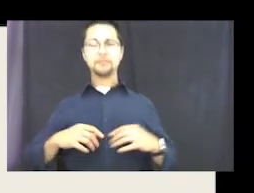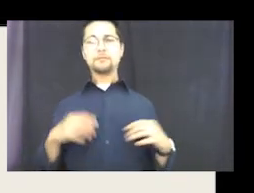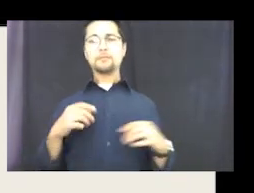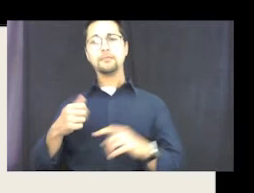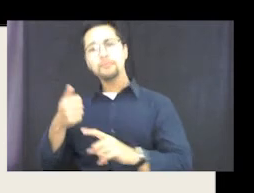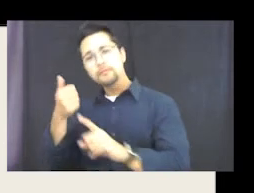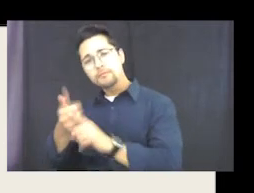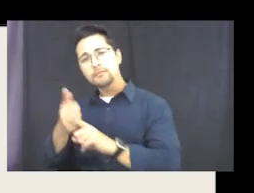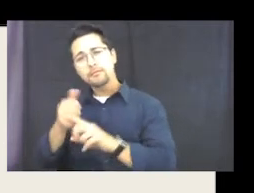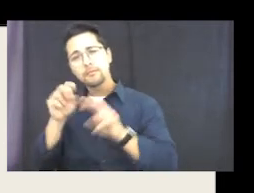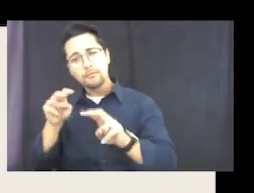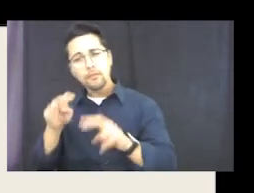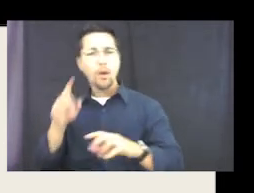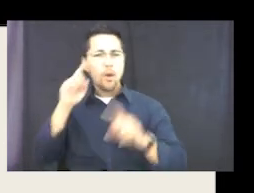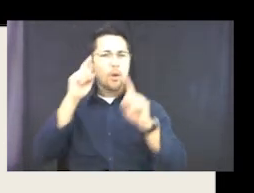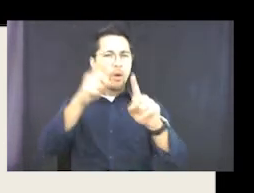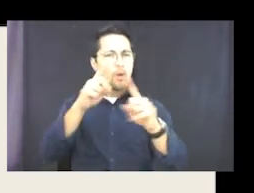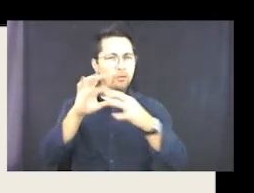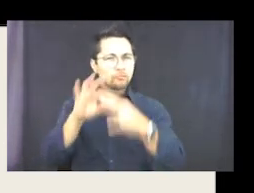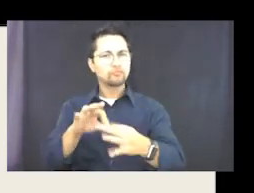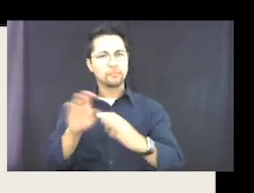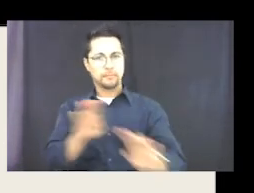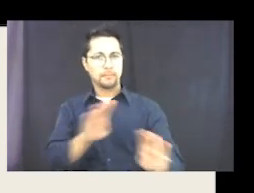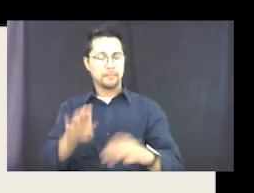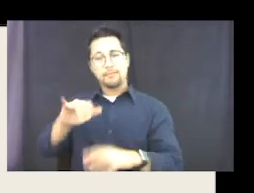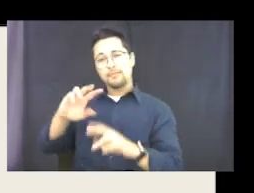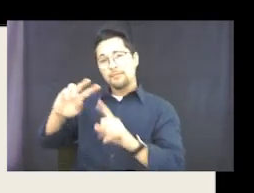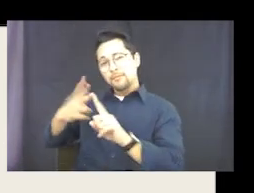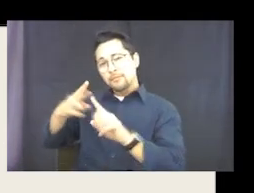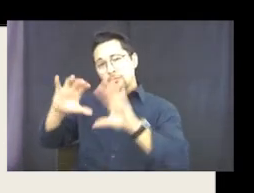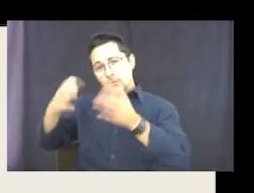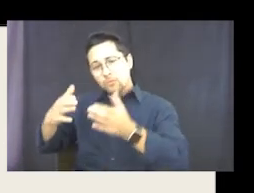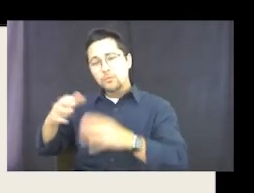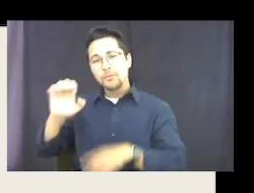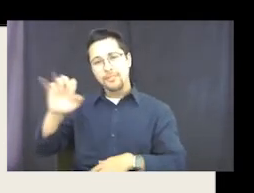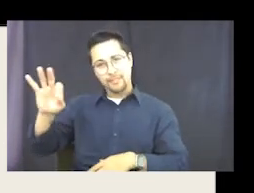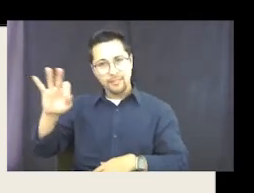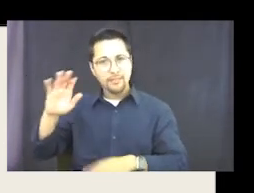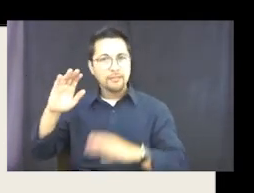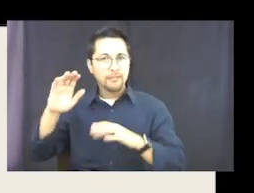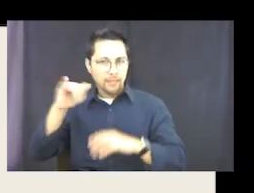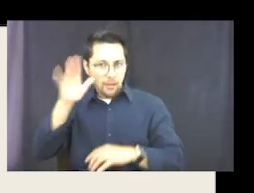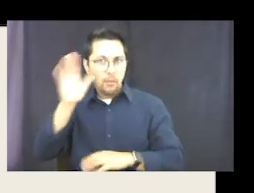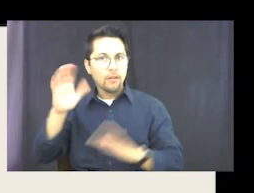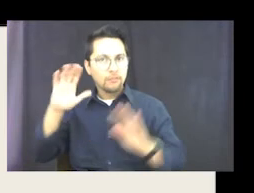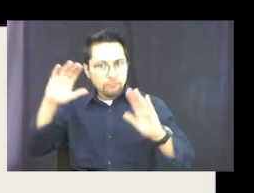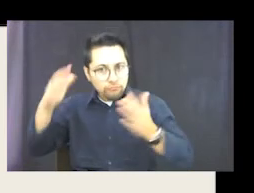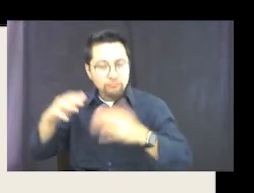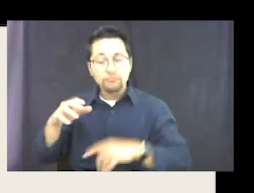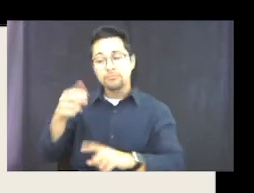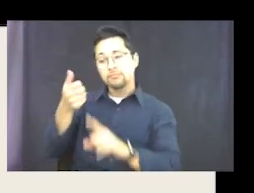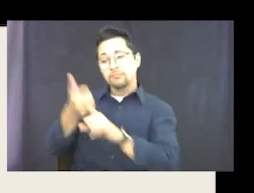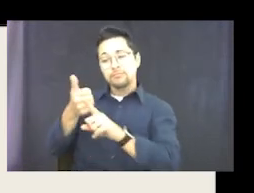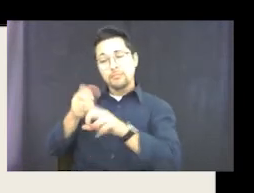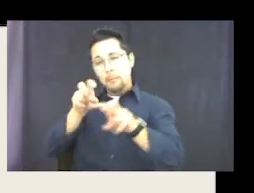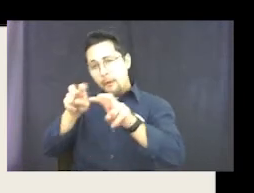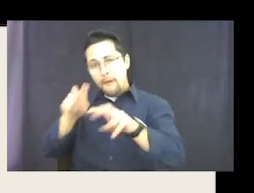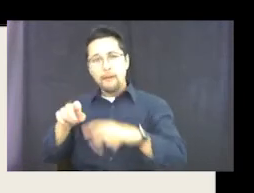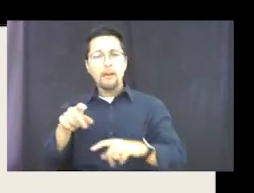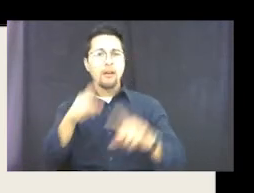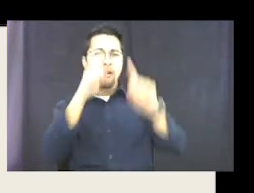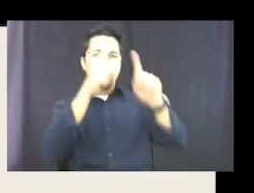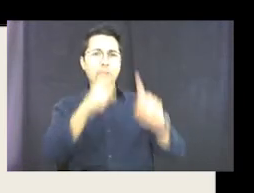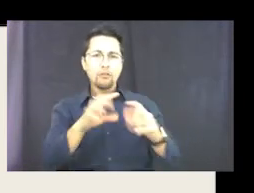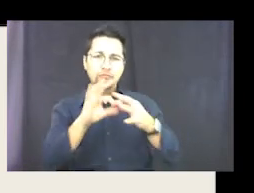Self-monitoring and goal-directed behavior is the second group of executive functioning skills that we're going to focus on. Self-monitoring and goal-directed